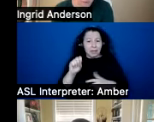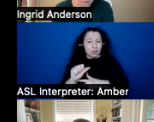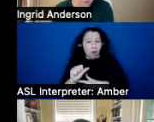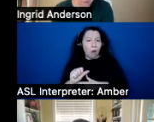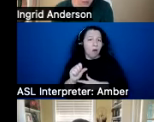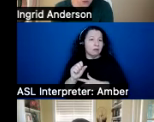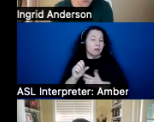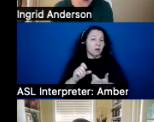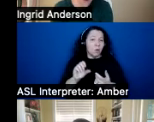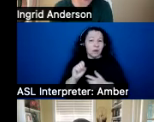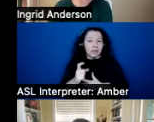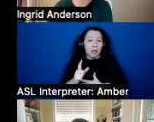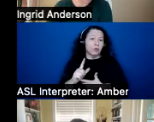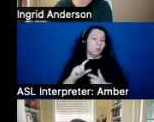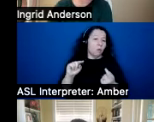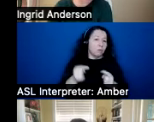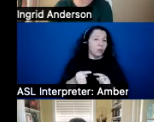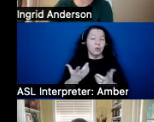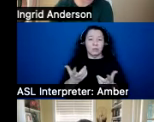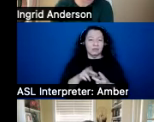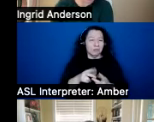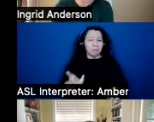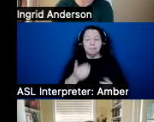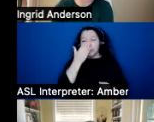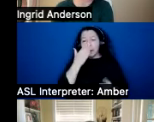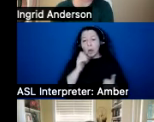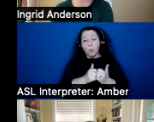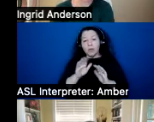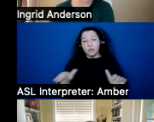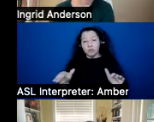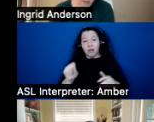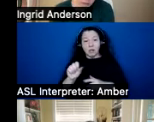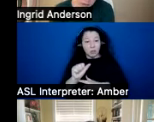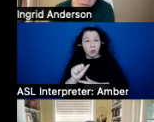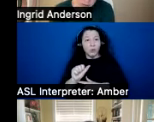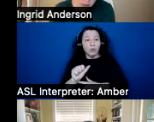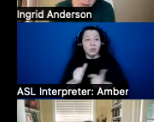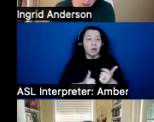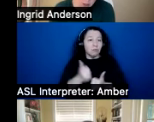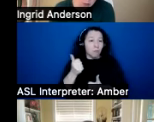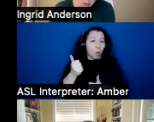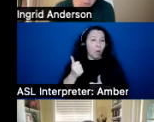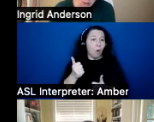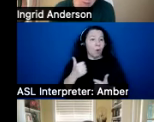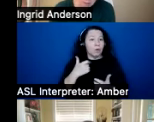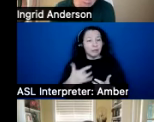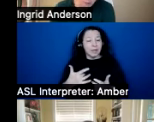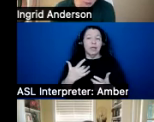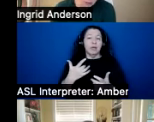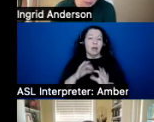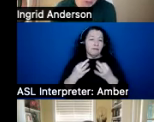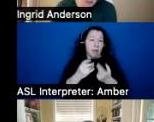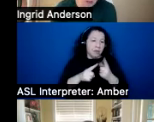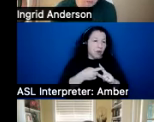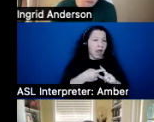assaulted. With child sexual abuse, it is most likely that the perpetrator is a family friend, a family